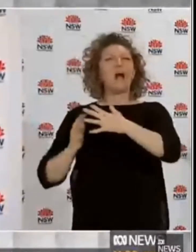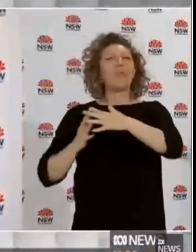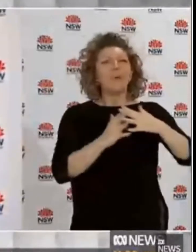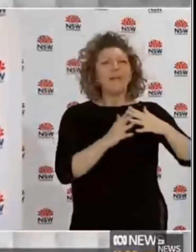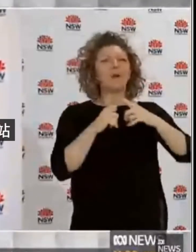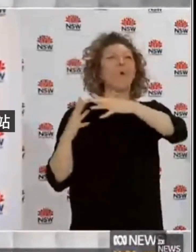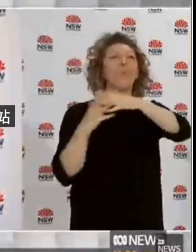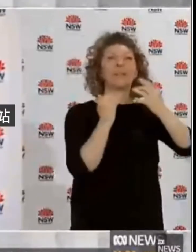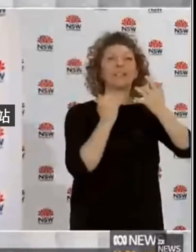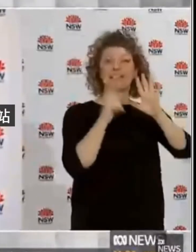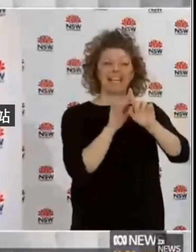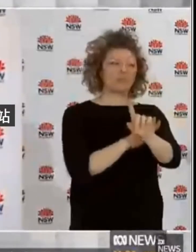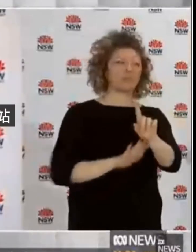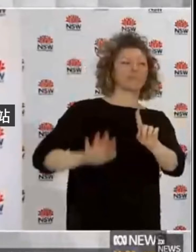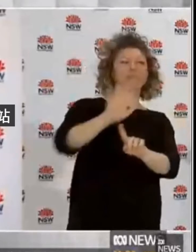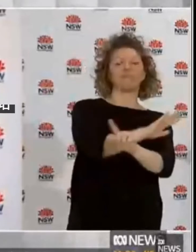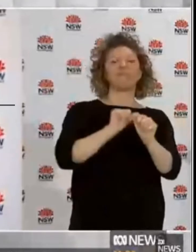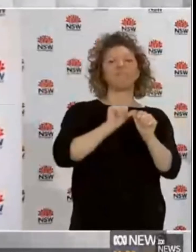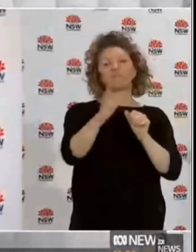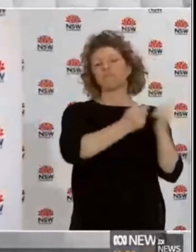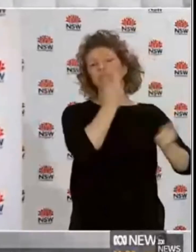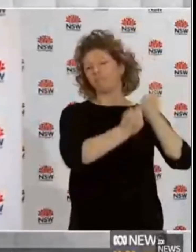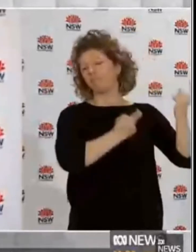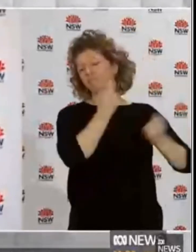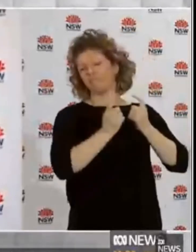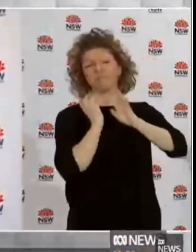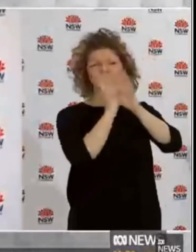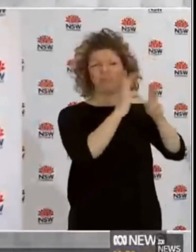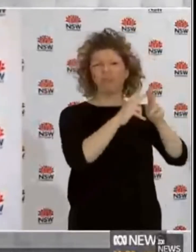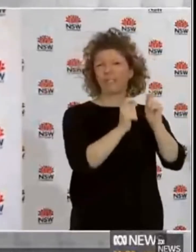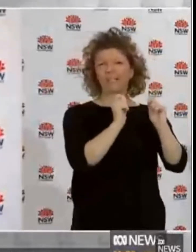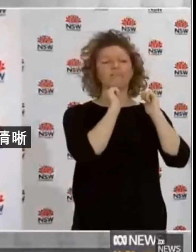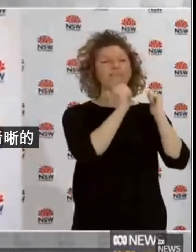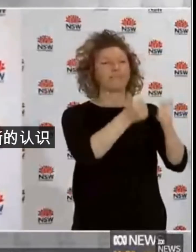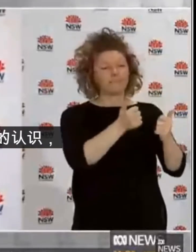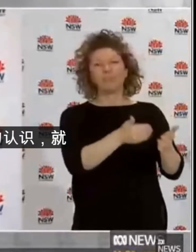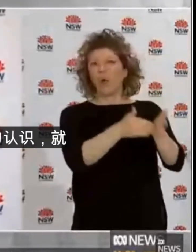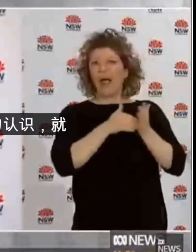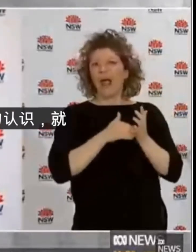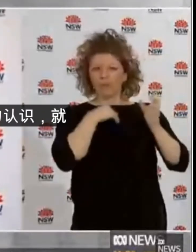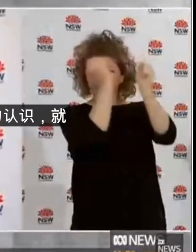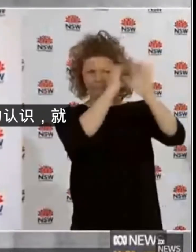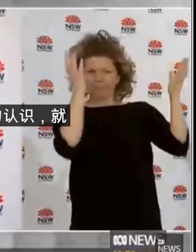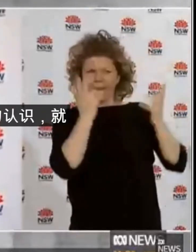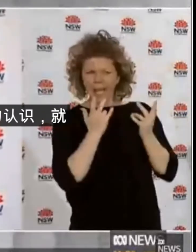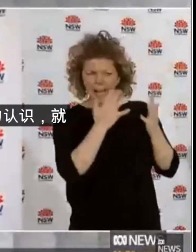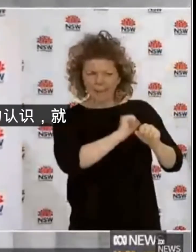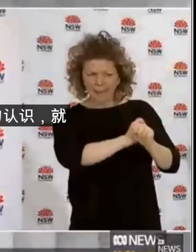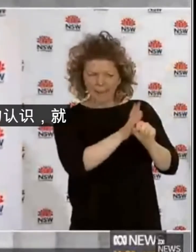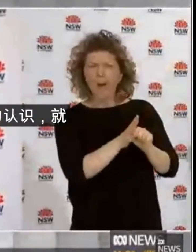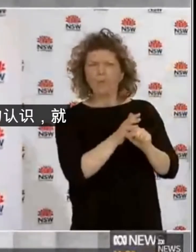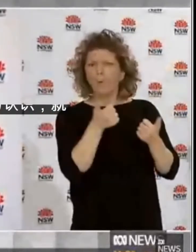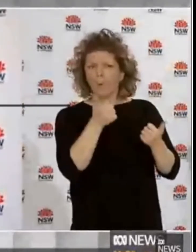do need you to continue to come out to be tested, because if we don't have a clear line of sight on what's happening, that's very, very hard to respond to